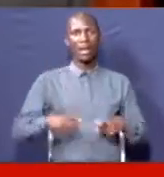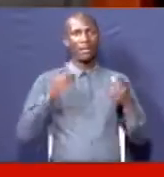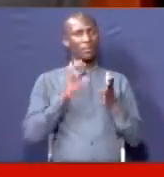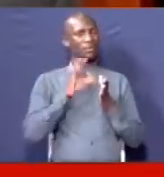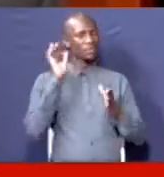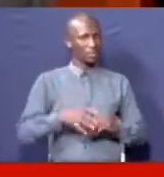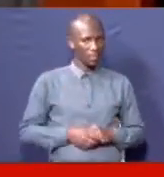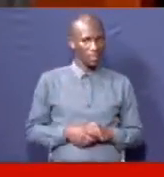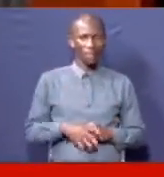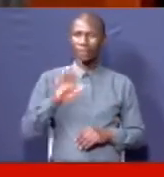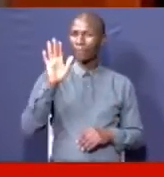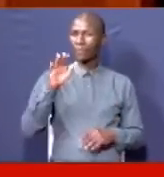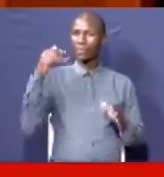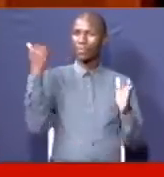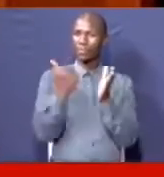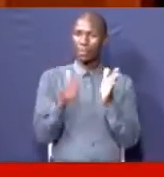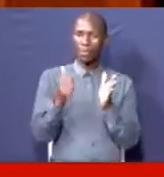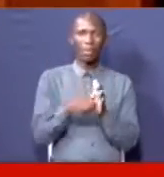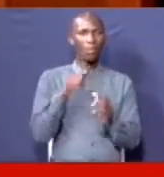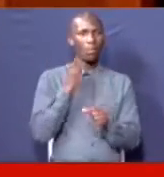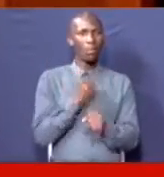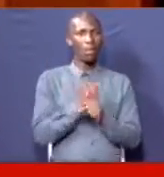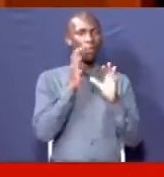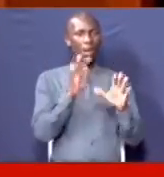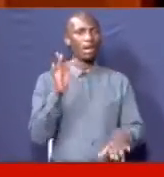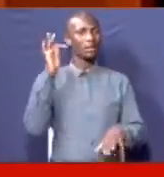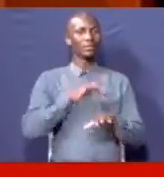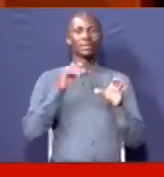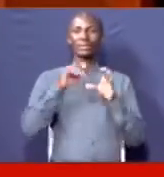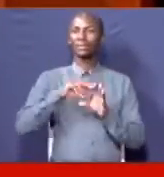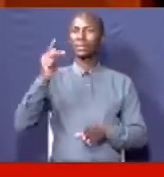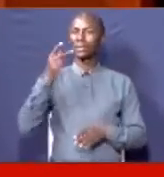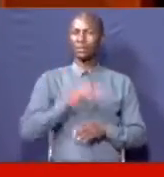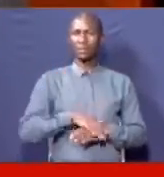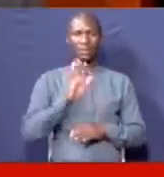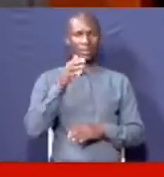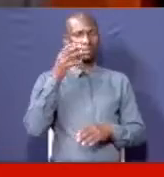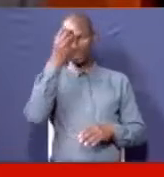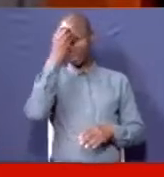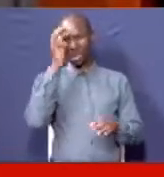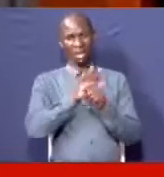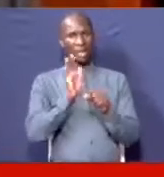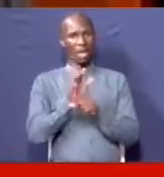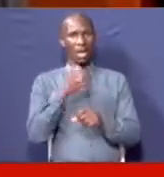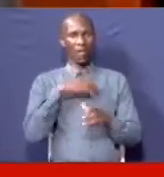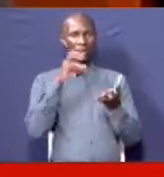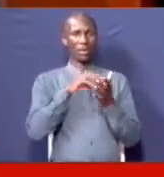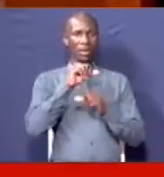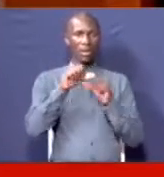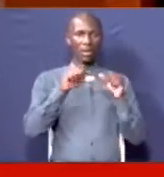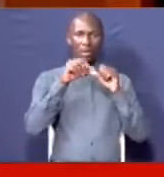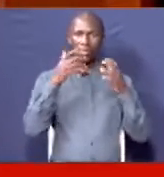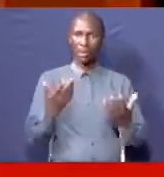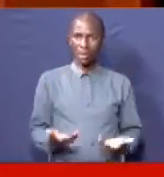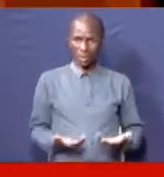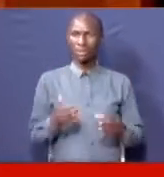living. The problem that laborers face in Kenya, and it was sad that we have turned the issue of labor movement